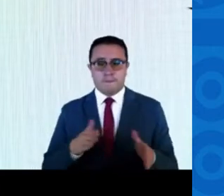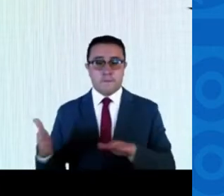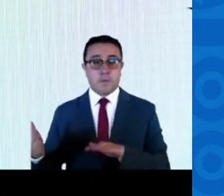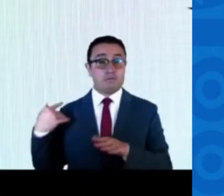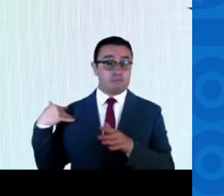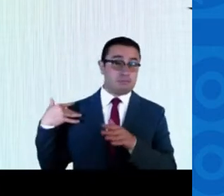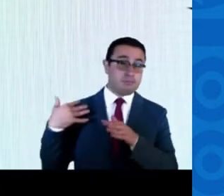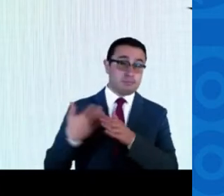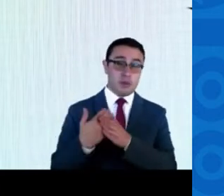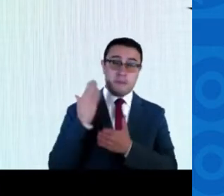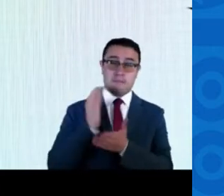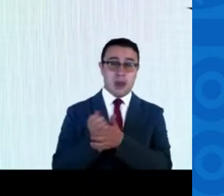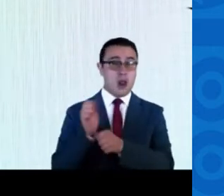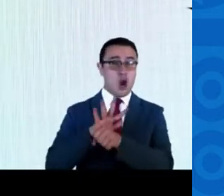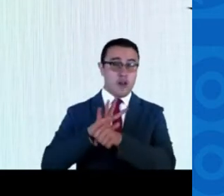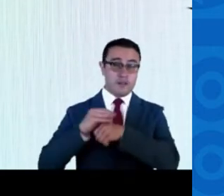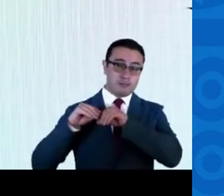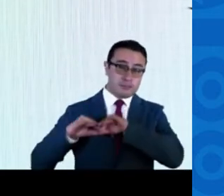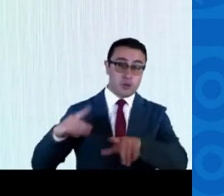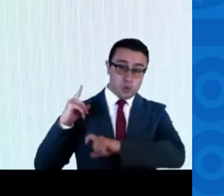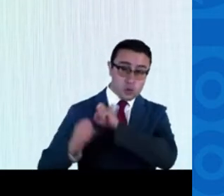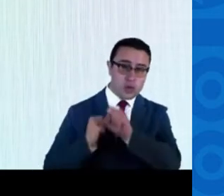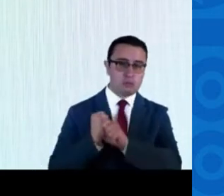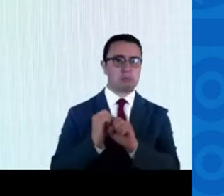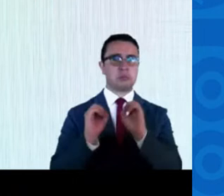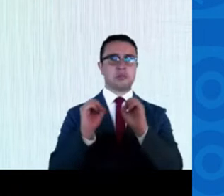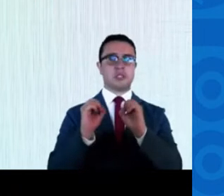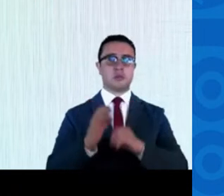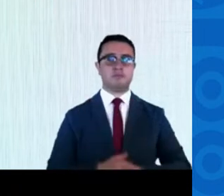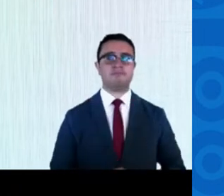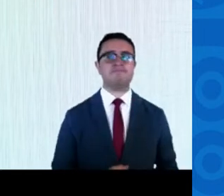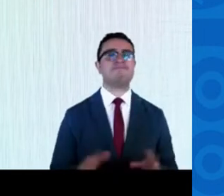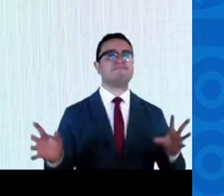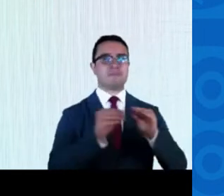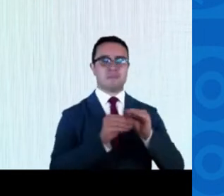of associated risks